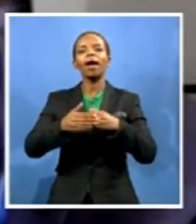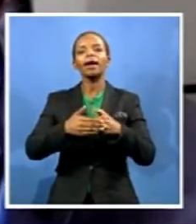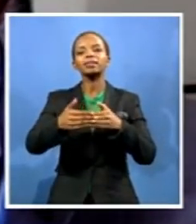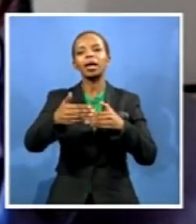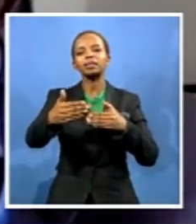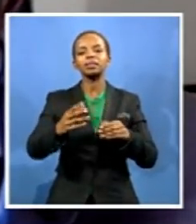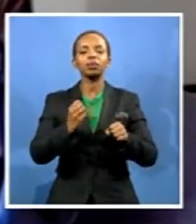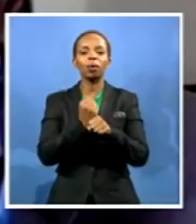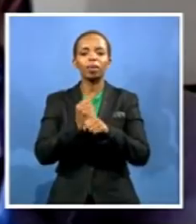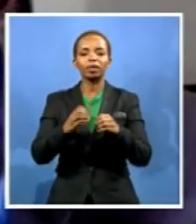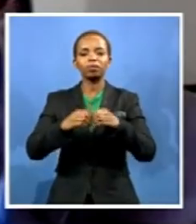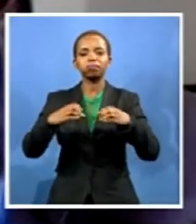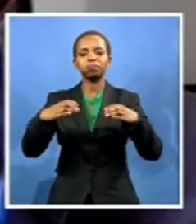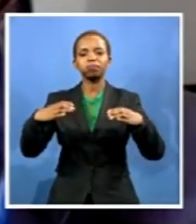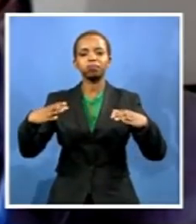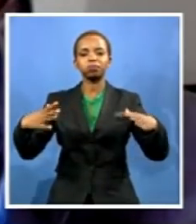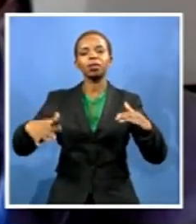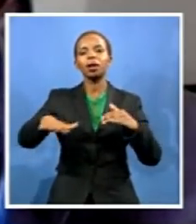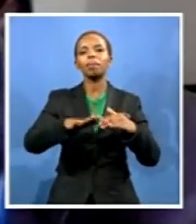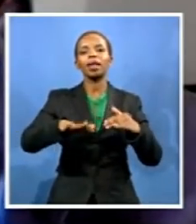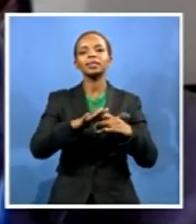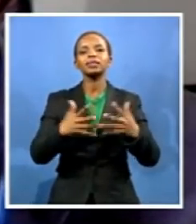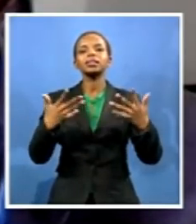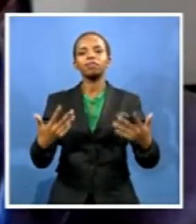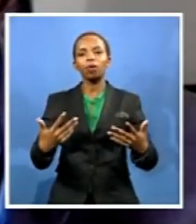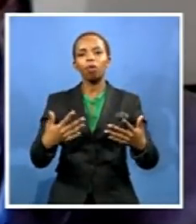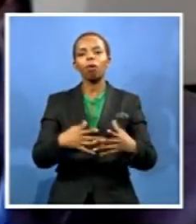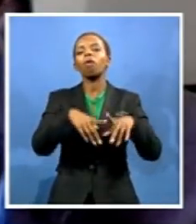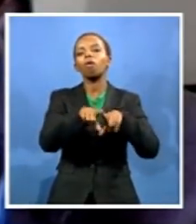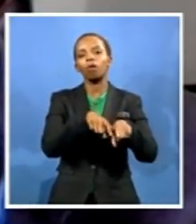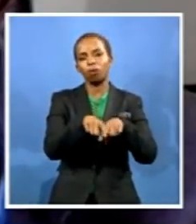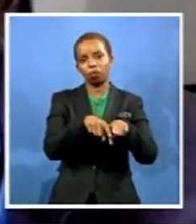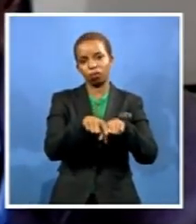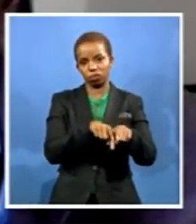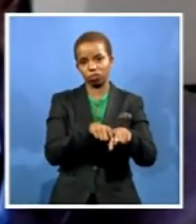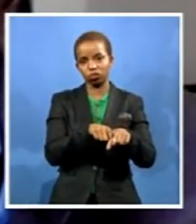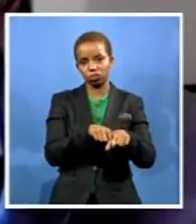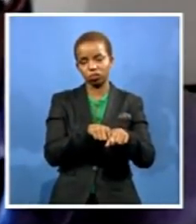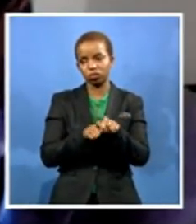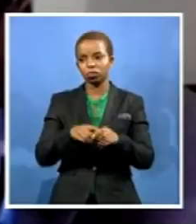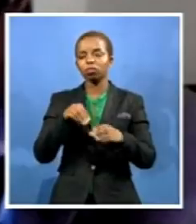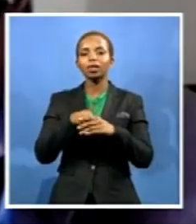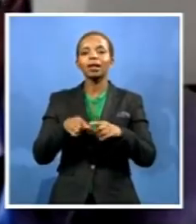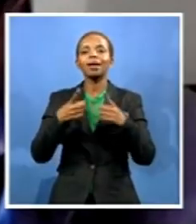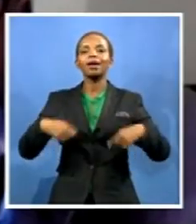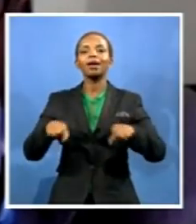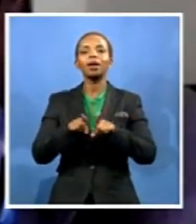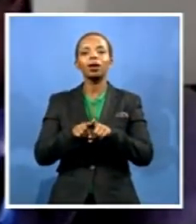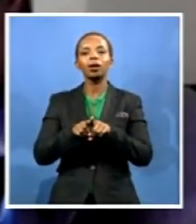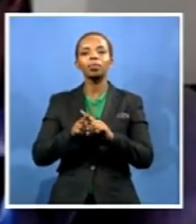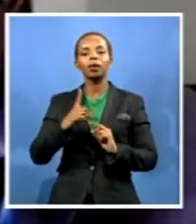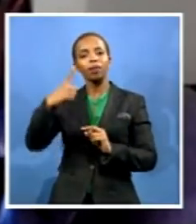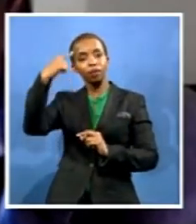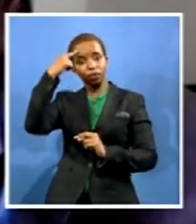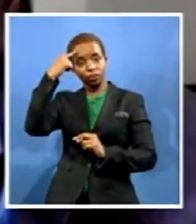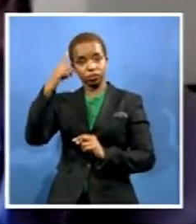country to help in terms of not overwhelming the health system and other issues that we have to